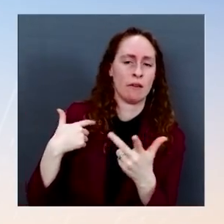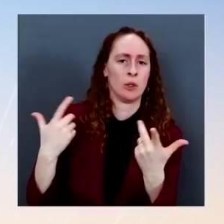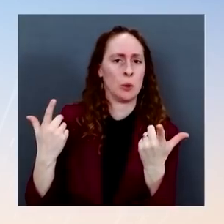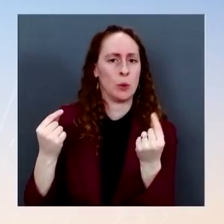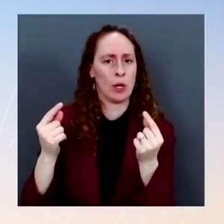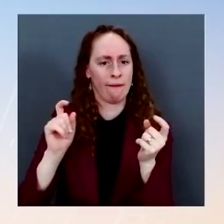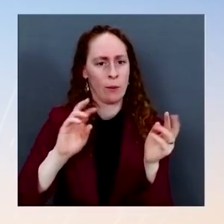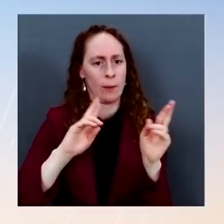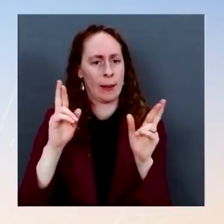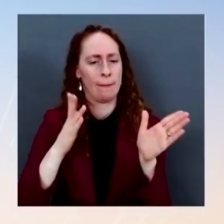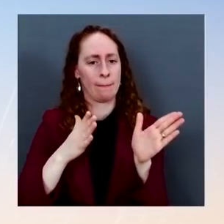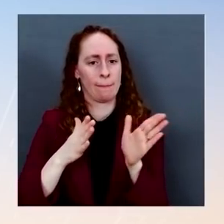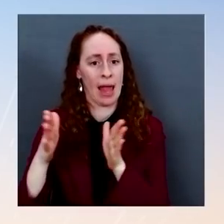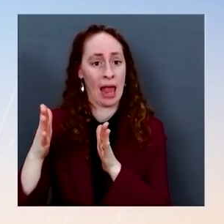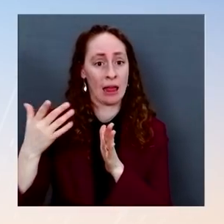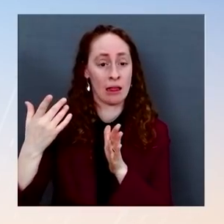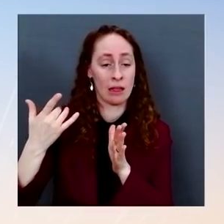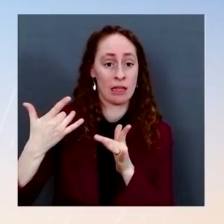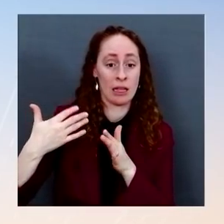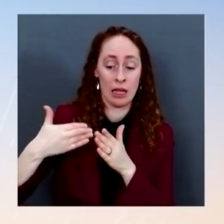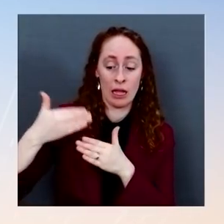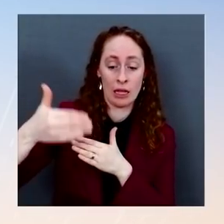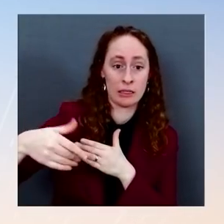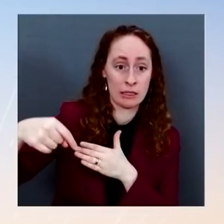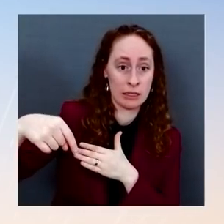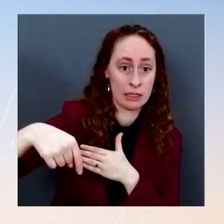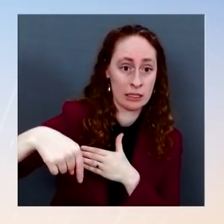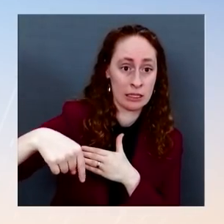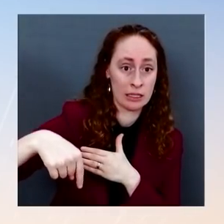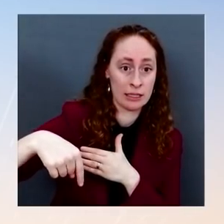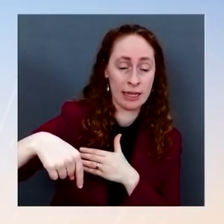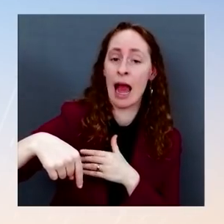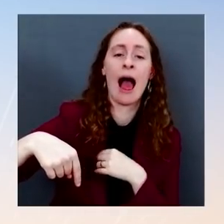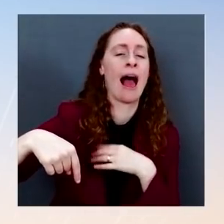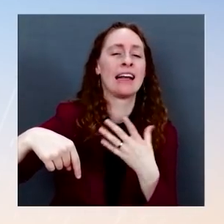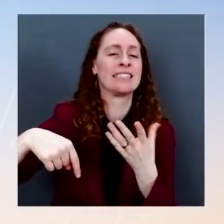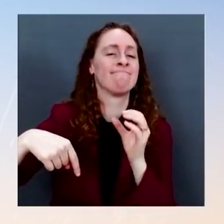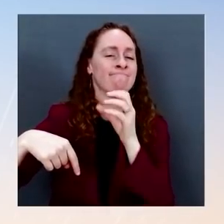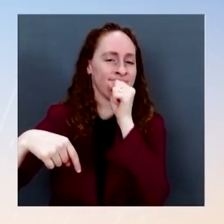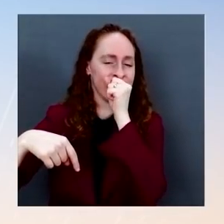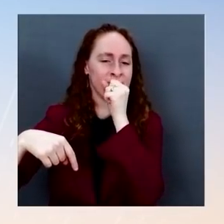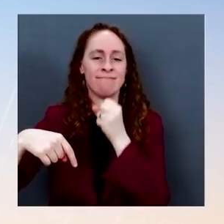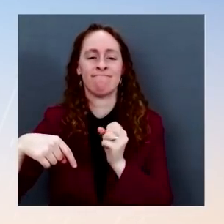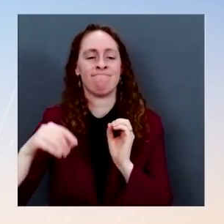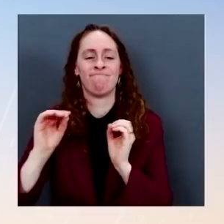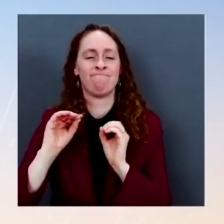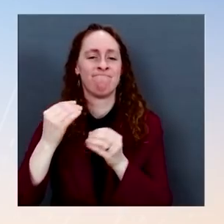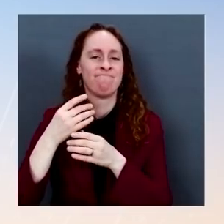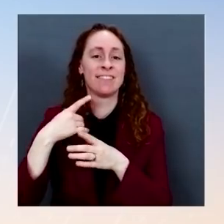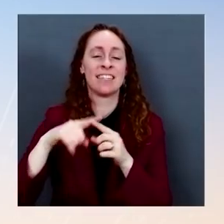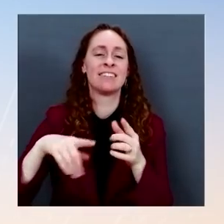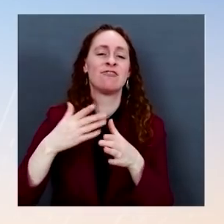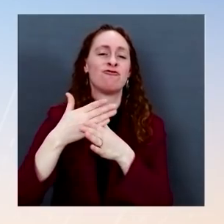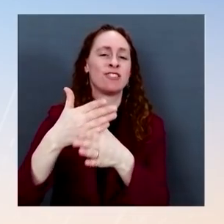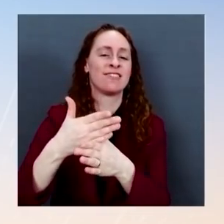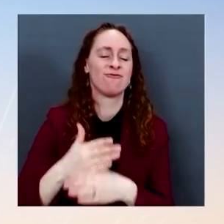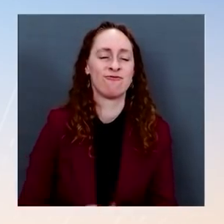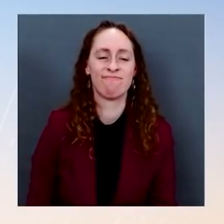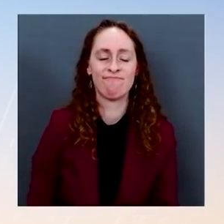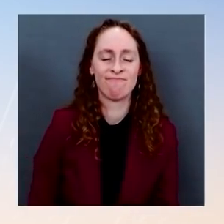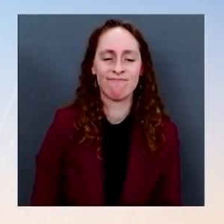ahead. Rahm Emanuel was just approved as ambassador to Japan. And following